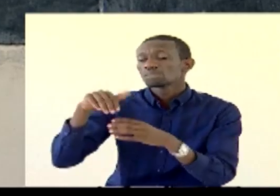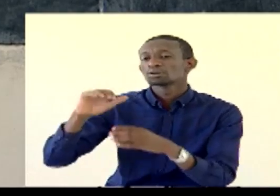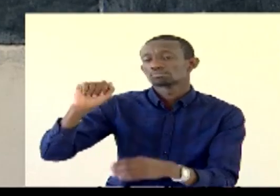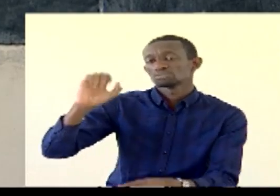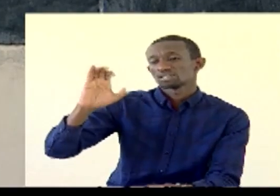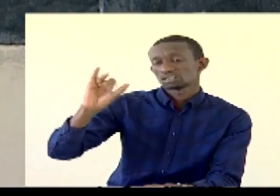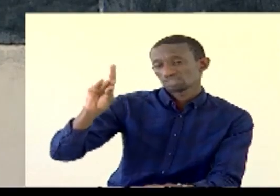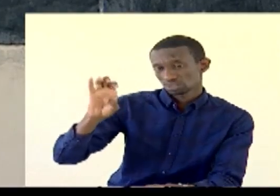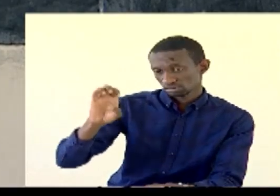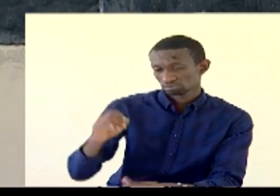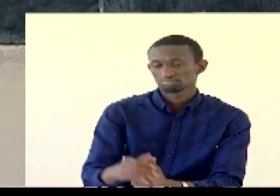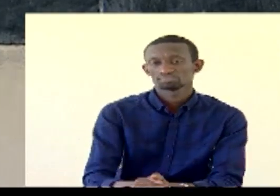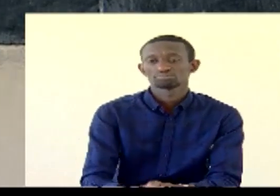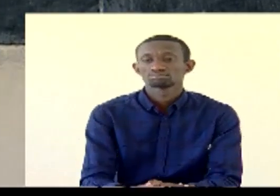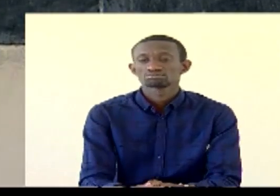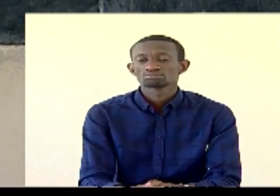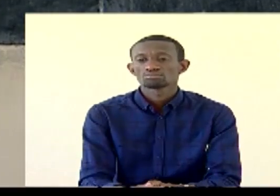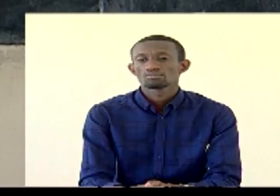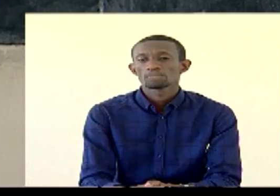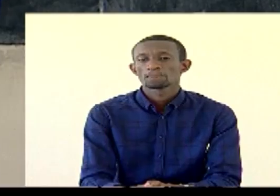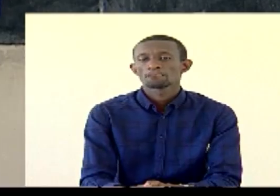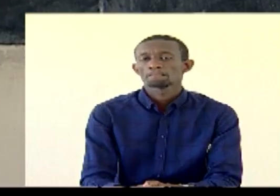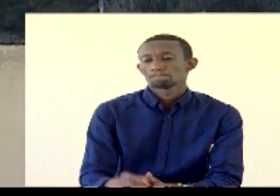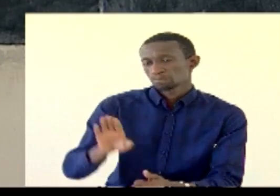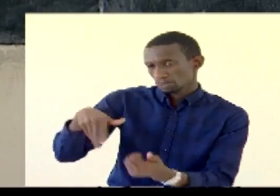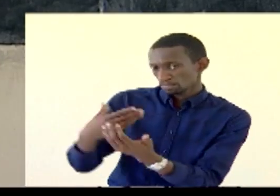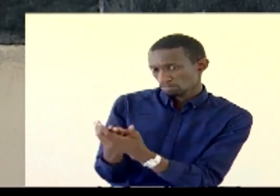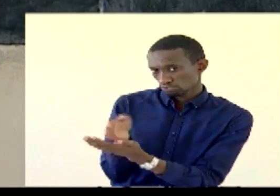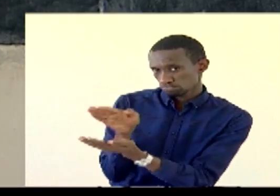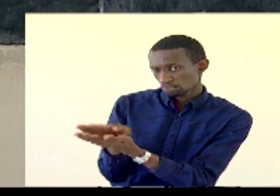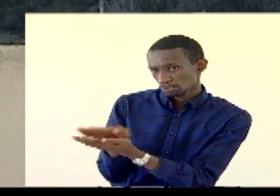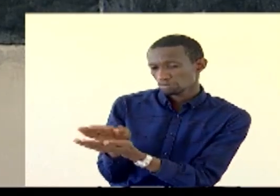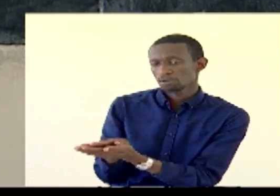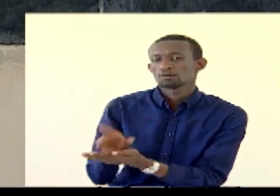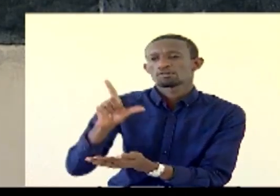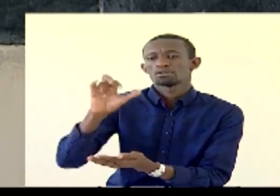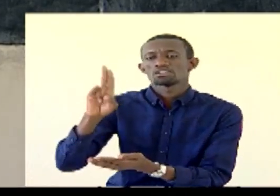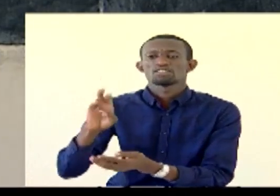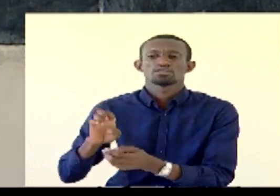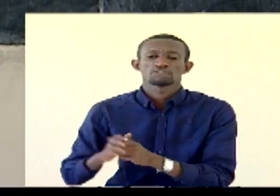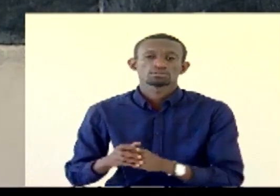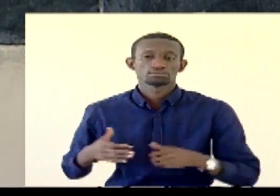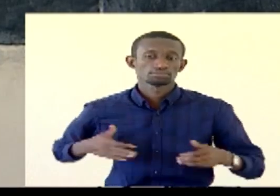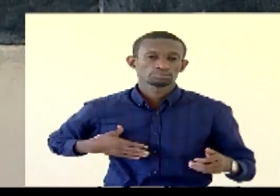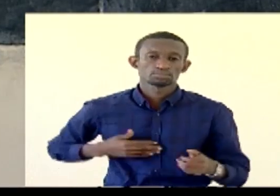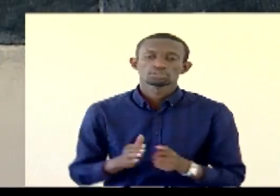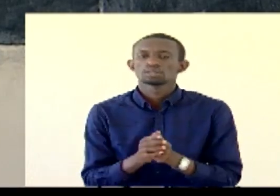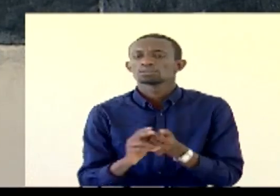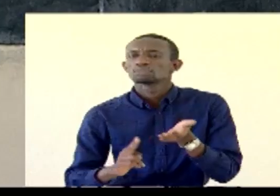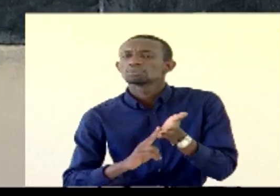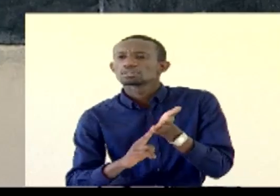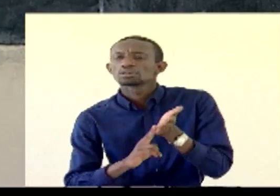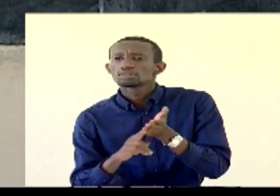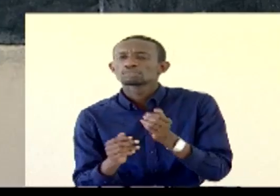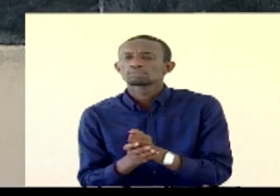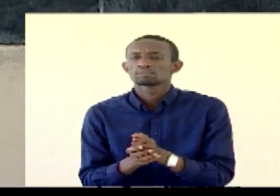be produced. So that glycogen is going to be stored in the liver, and it can just be used during the time of starvation or